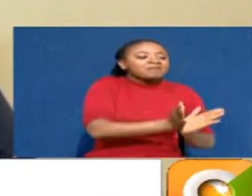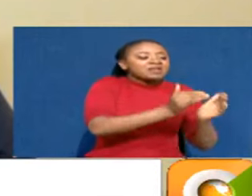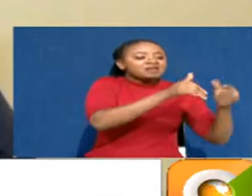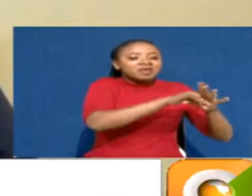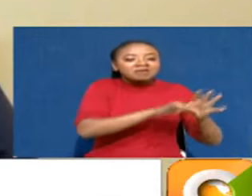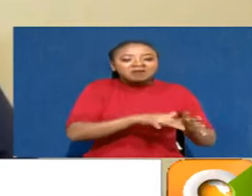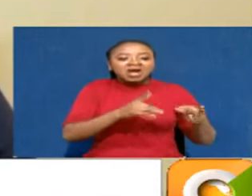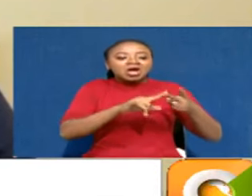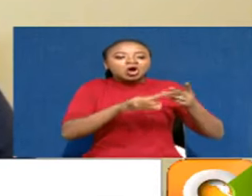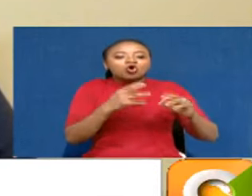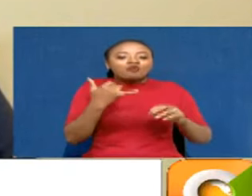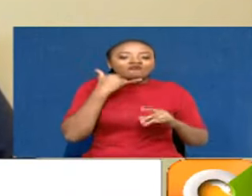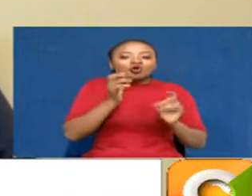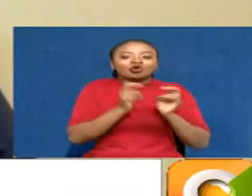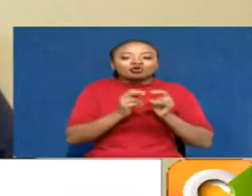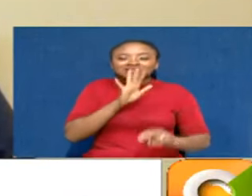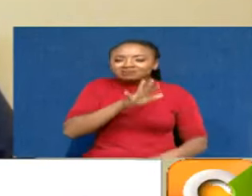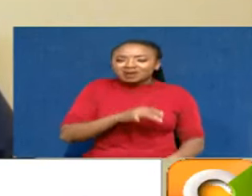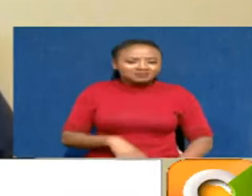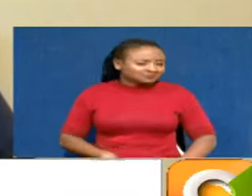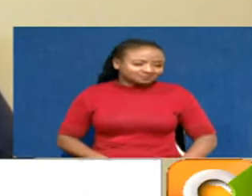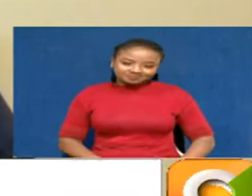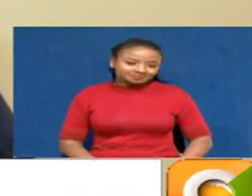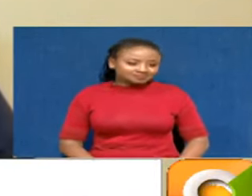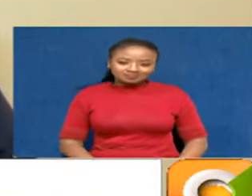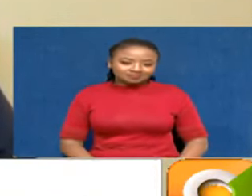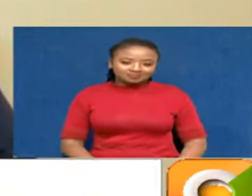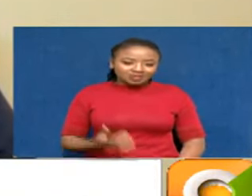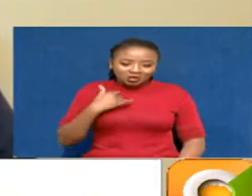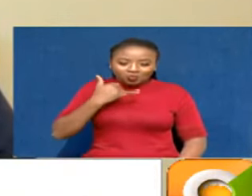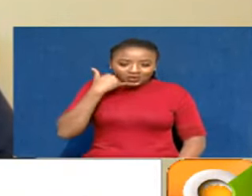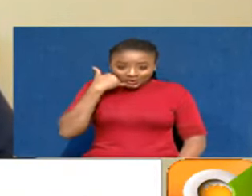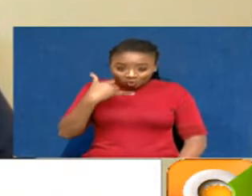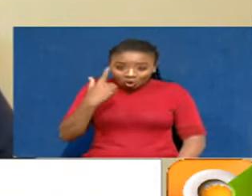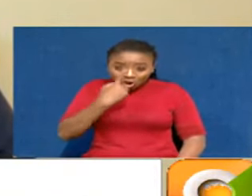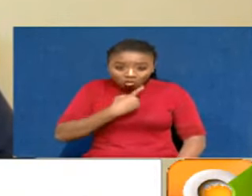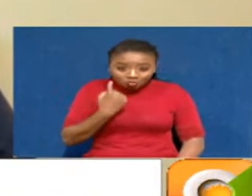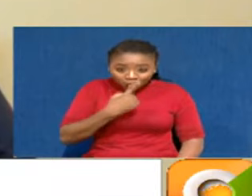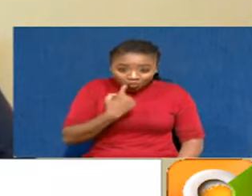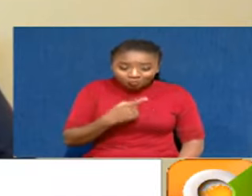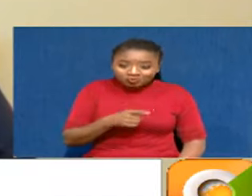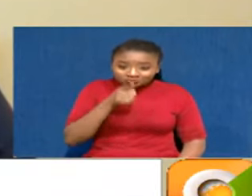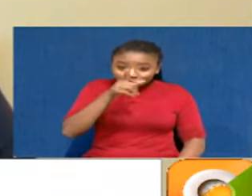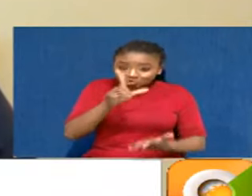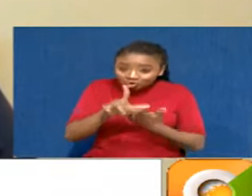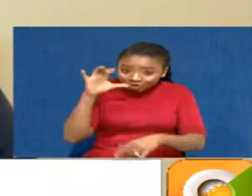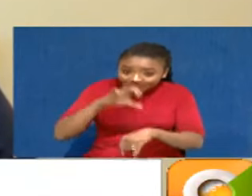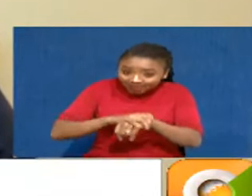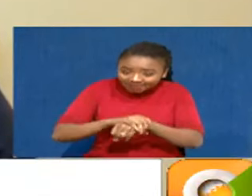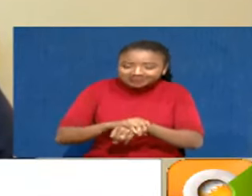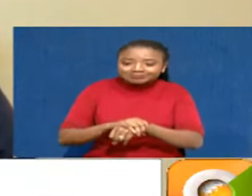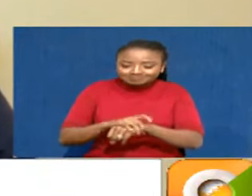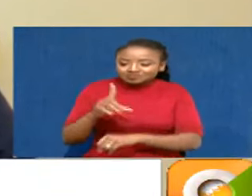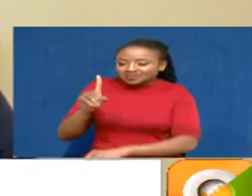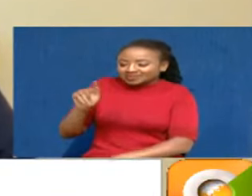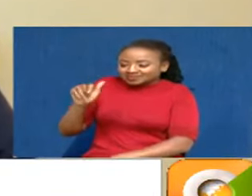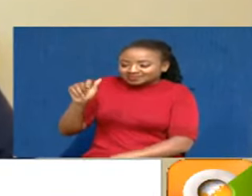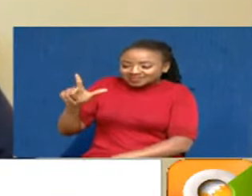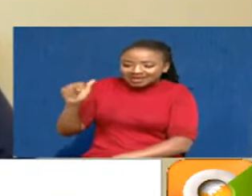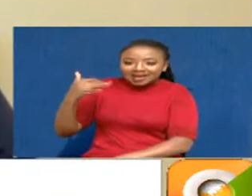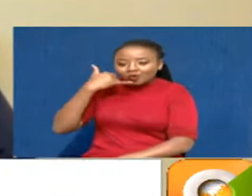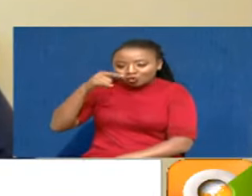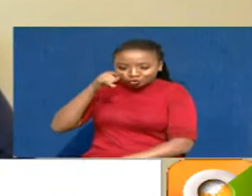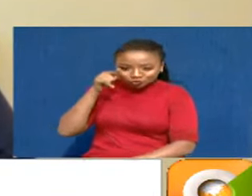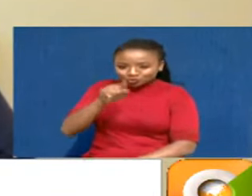borrowers, phone contacts, your family, your friends. That's not how we, to be super clear, that is not how we conduct ourselves at